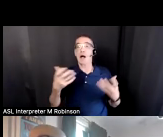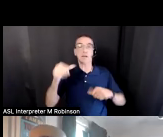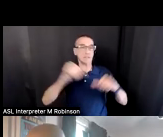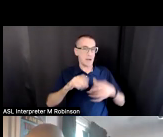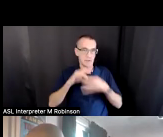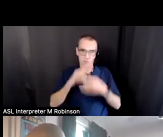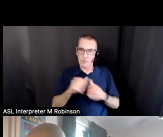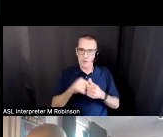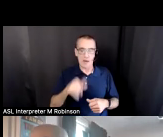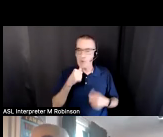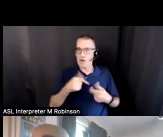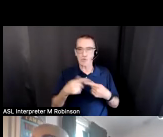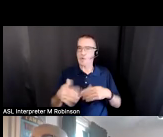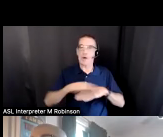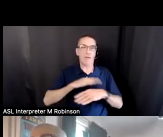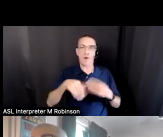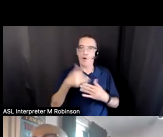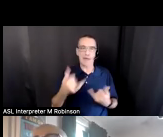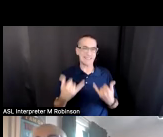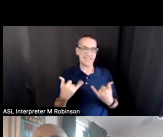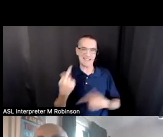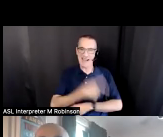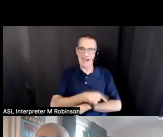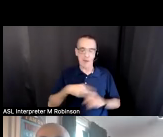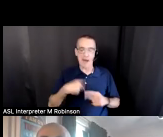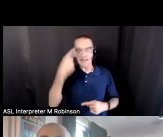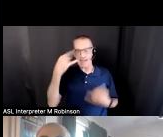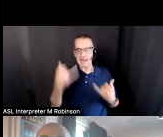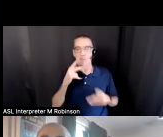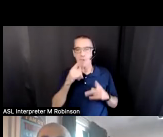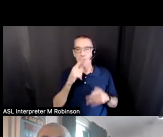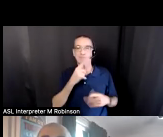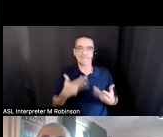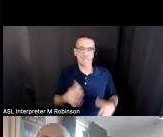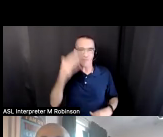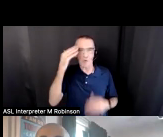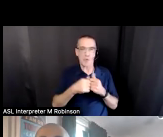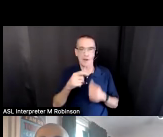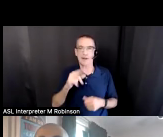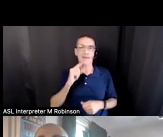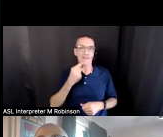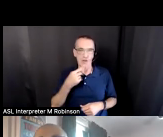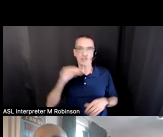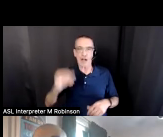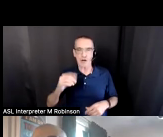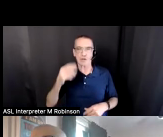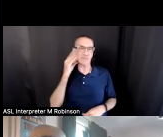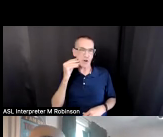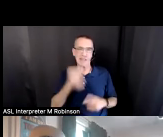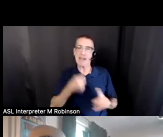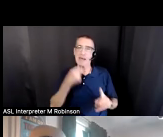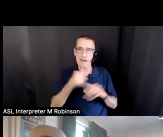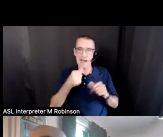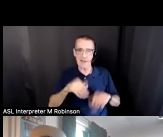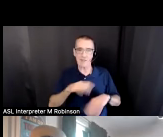this. We're not going to try to cover all of that today, but I think people are now pretty familiar with adverse childhood experiences and the impact that they can have on